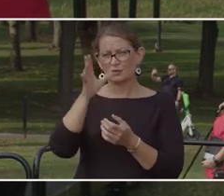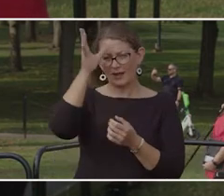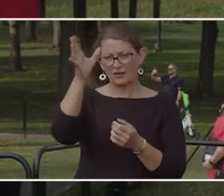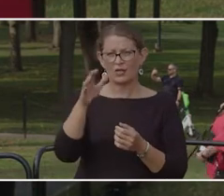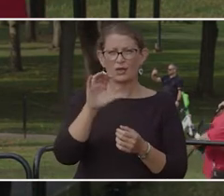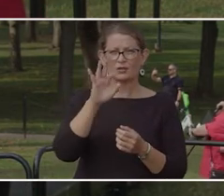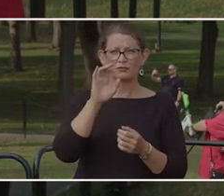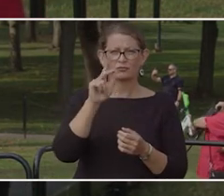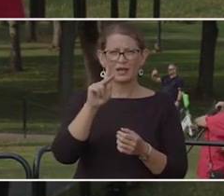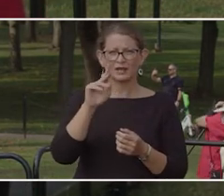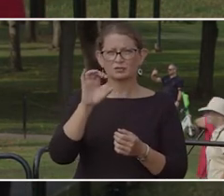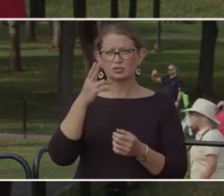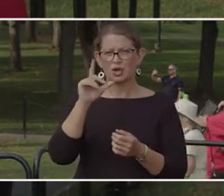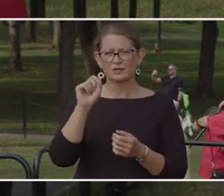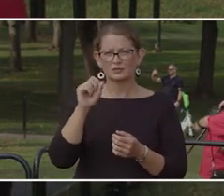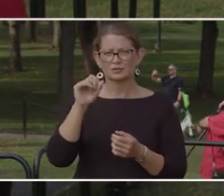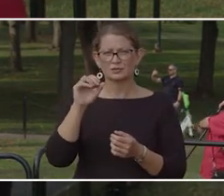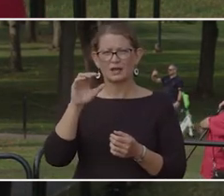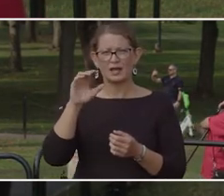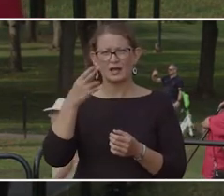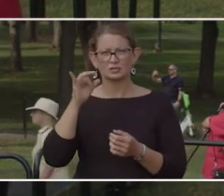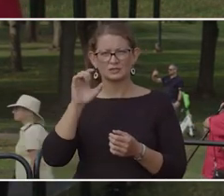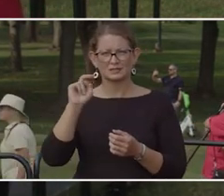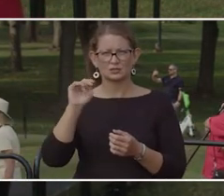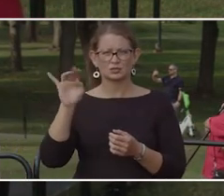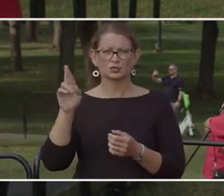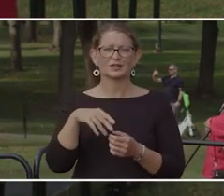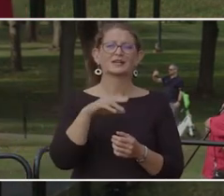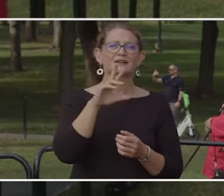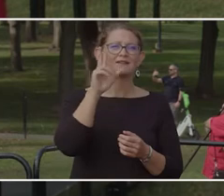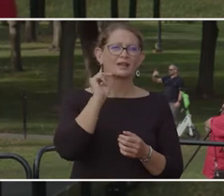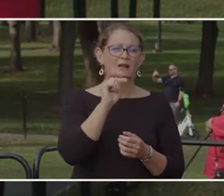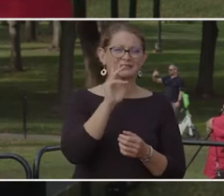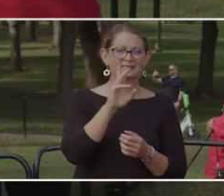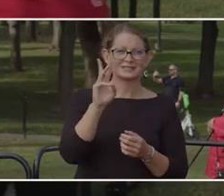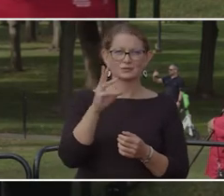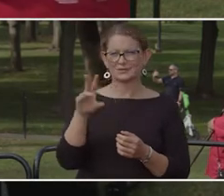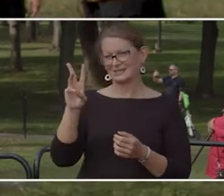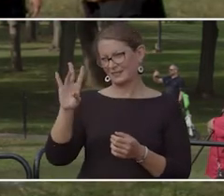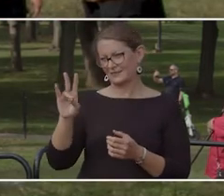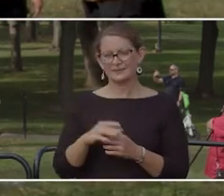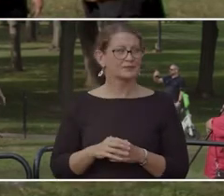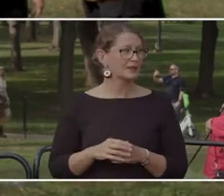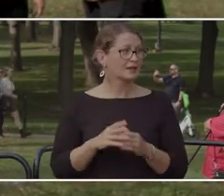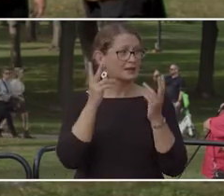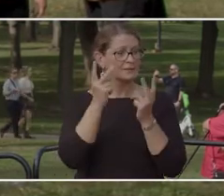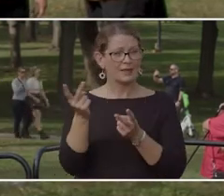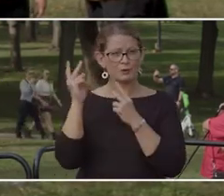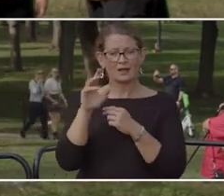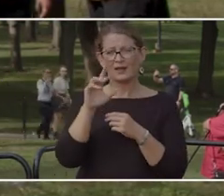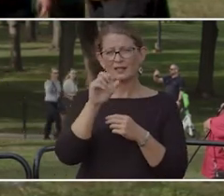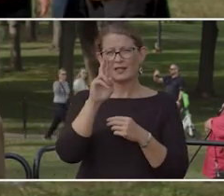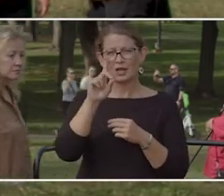Jr. U.S. Army, Vietnam, 1966 to 67. Thank you. In memory of Leonard